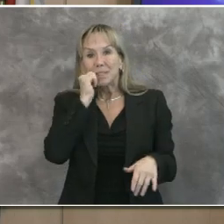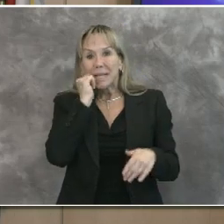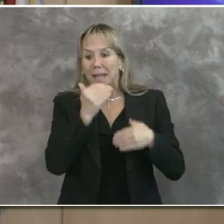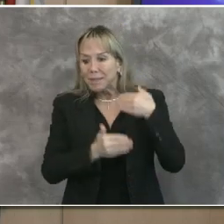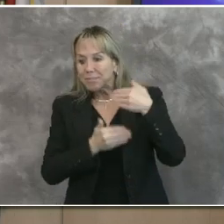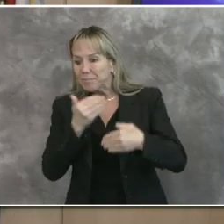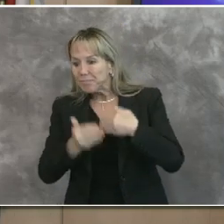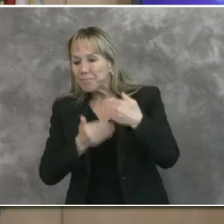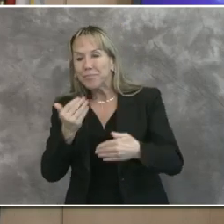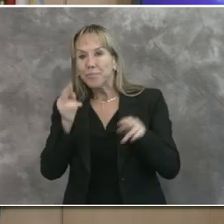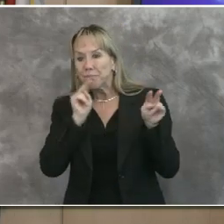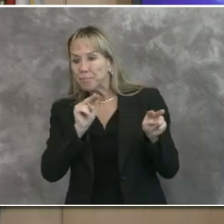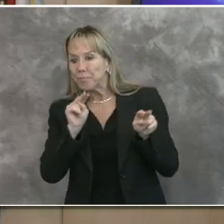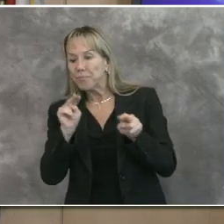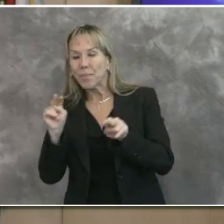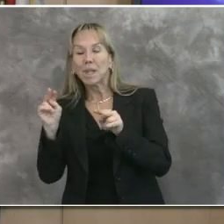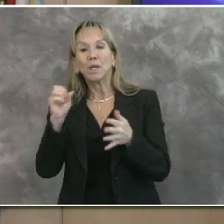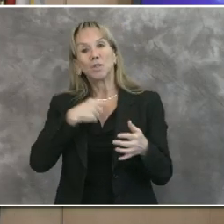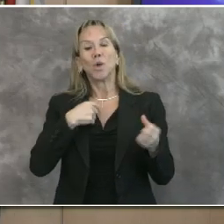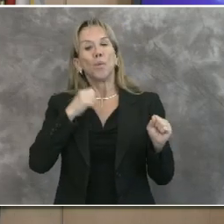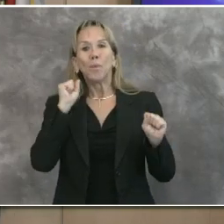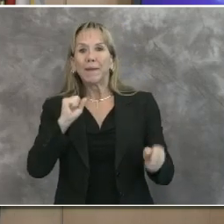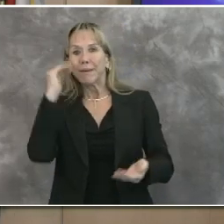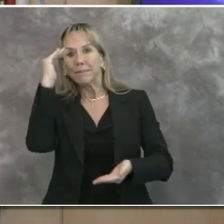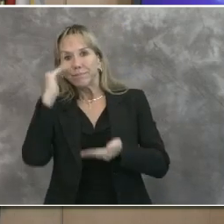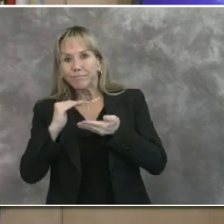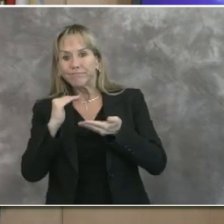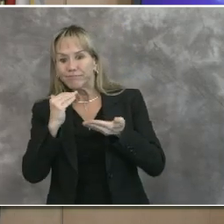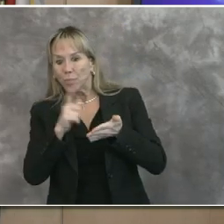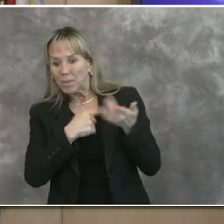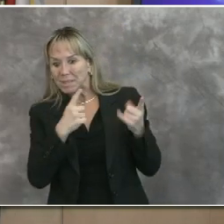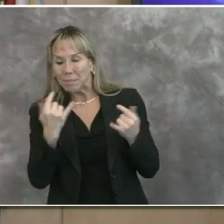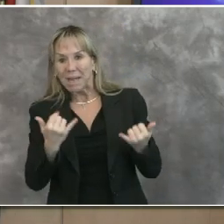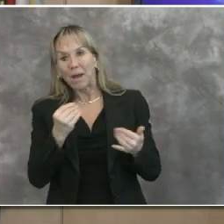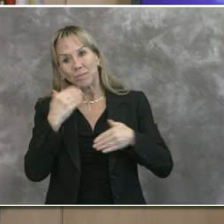and what we need in order to be able to mitigate and move forward.